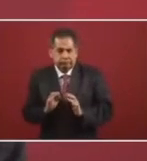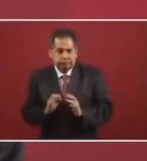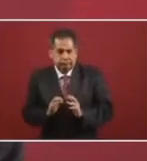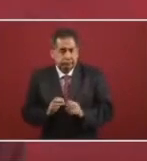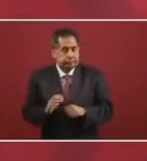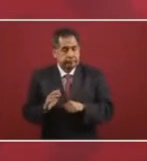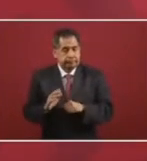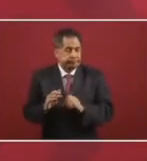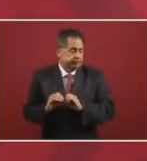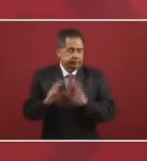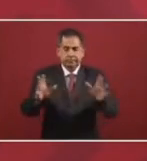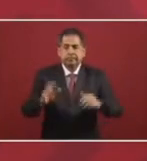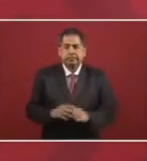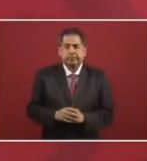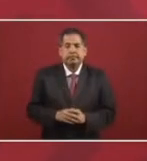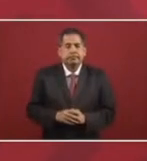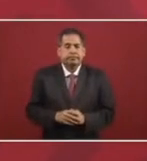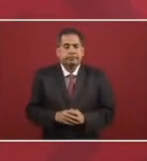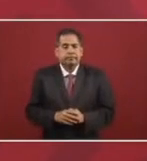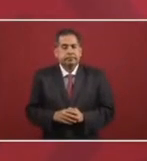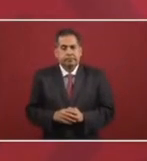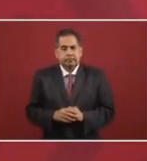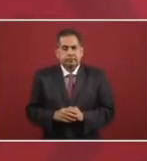Por supuesto